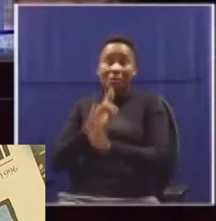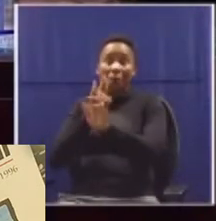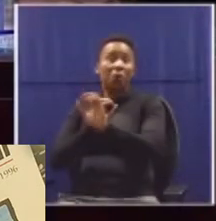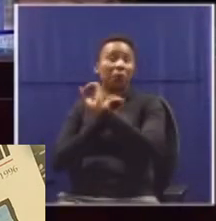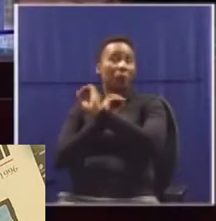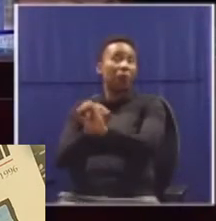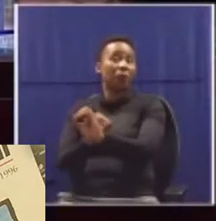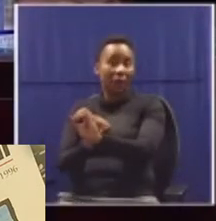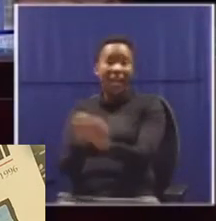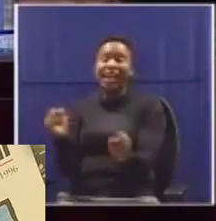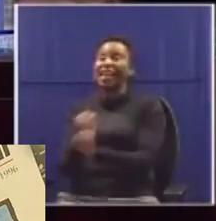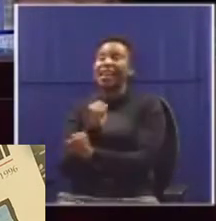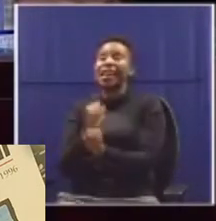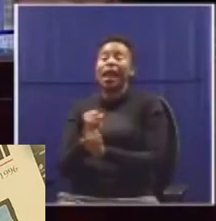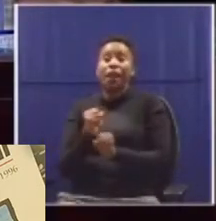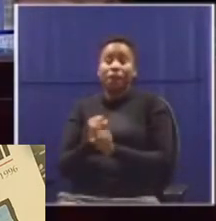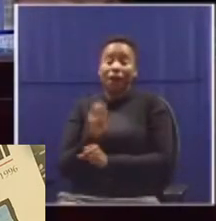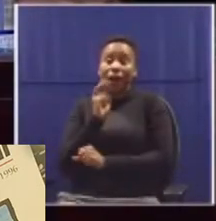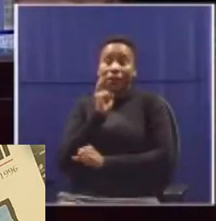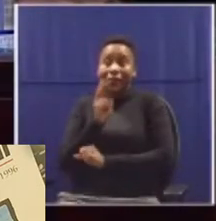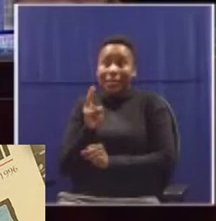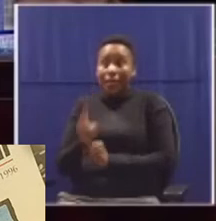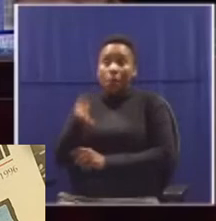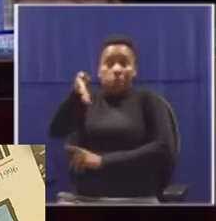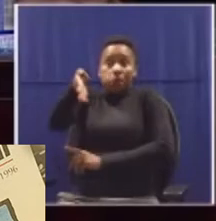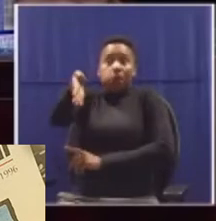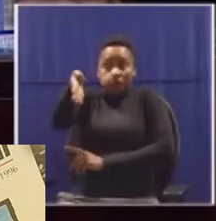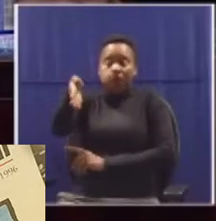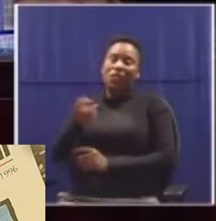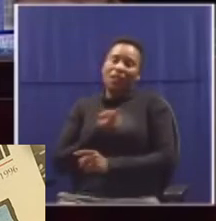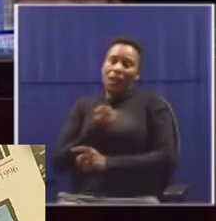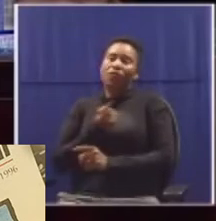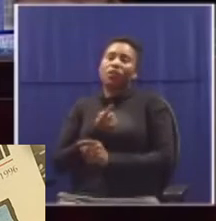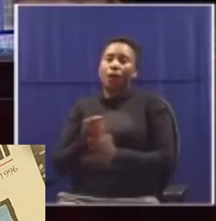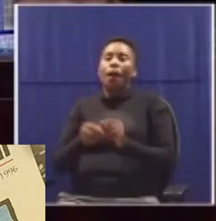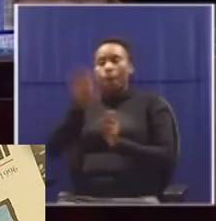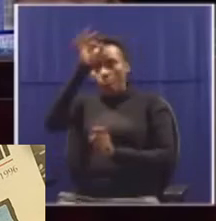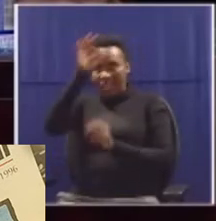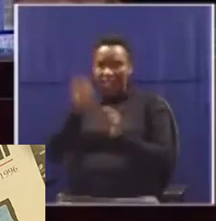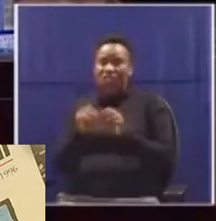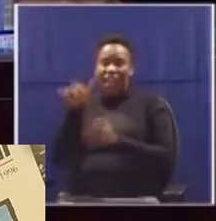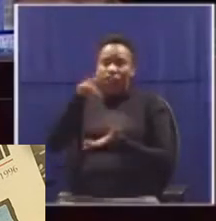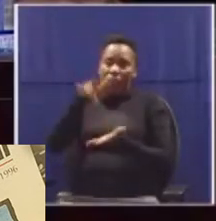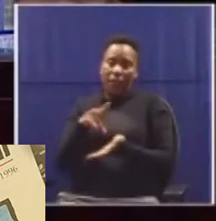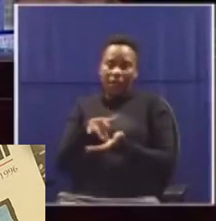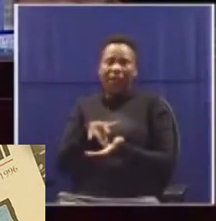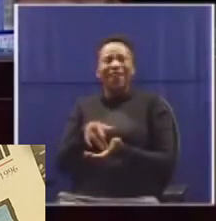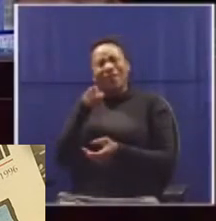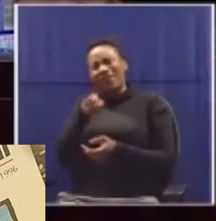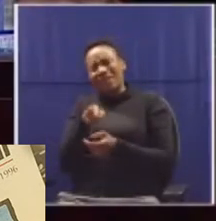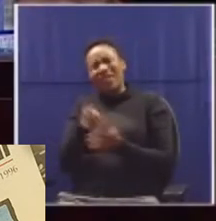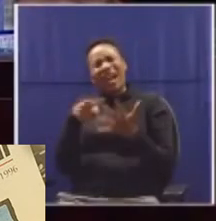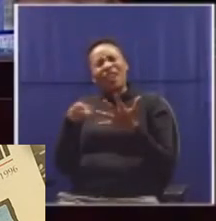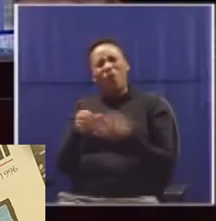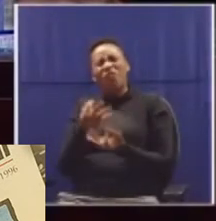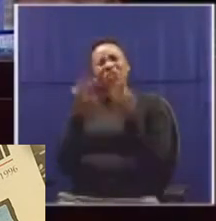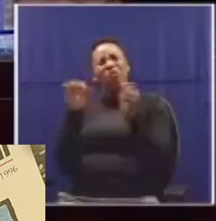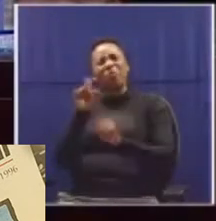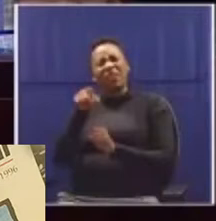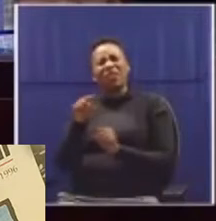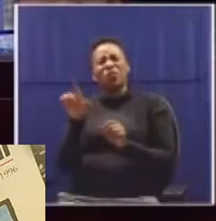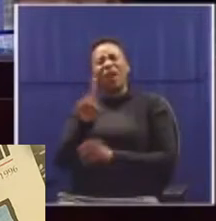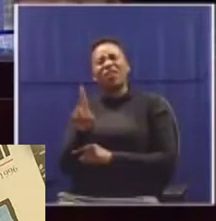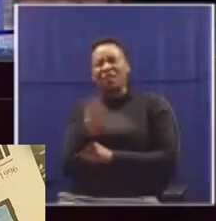and never see the light of day at a police station what sort of freedom is this that needs